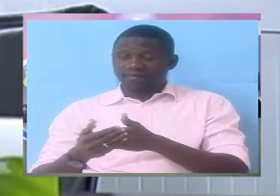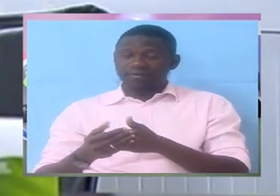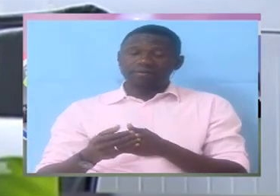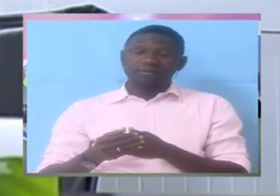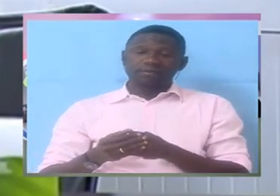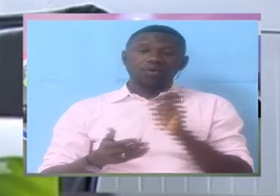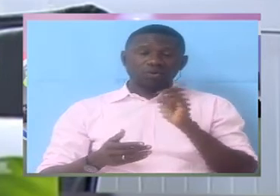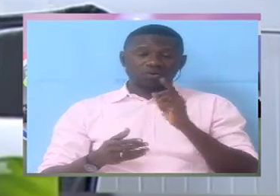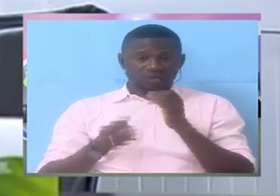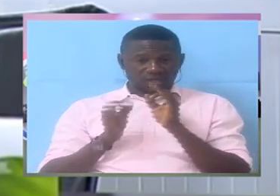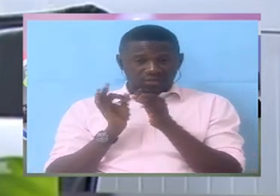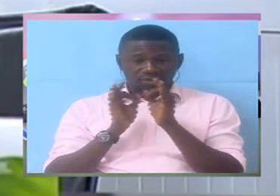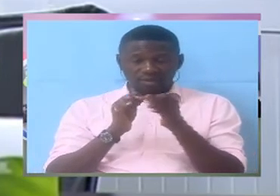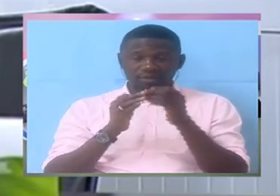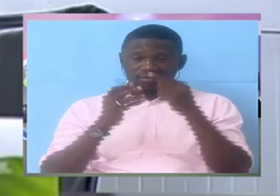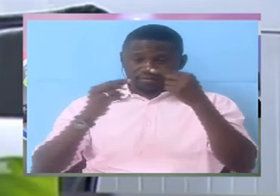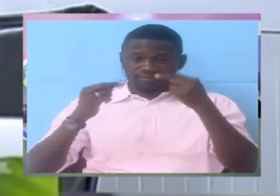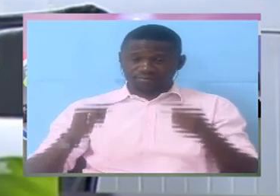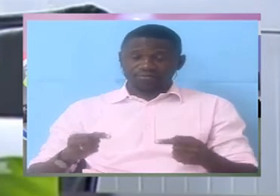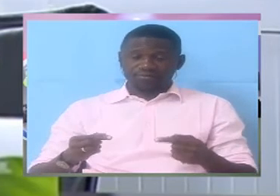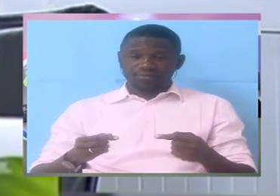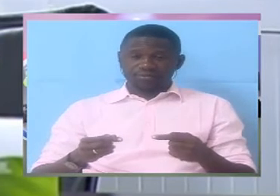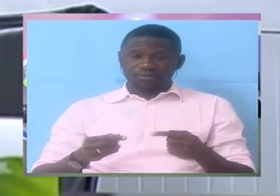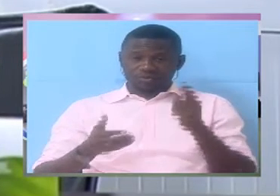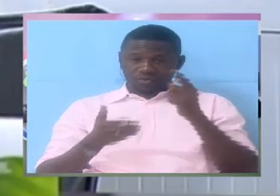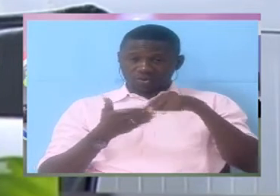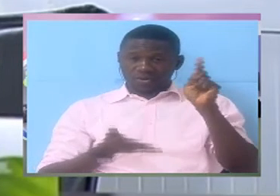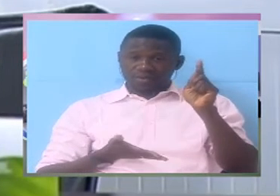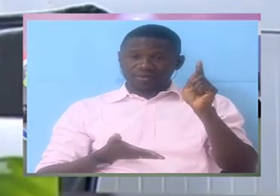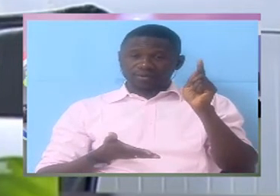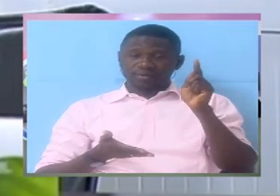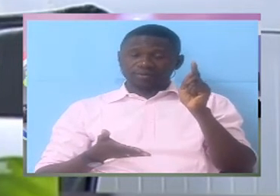That's what you testify. Right?